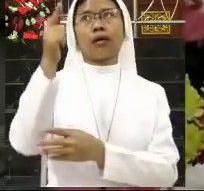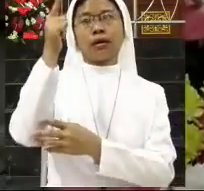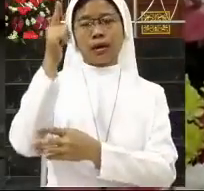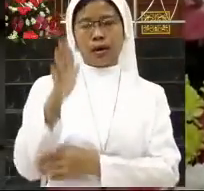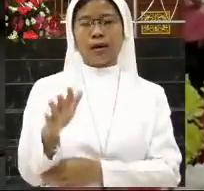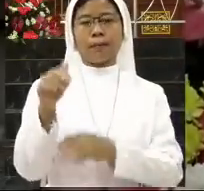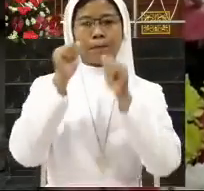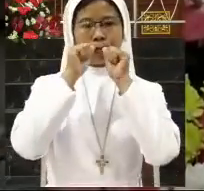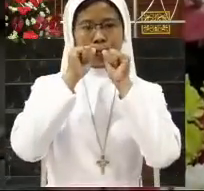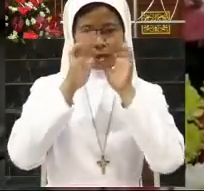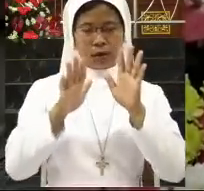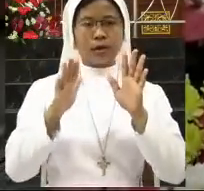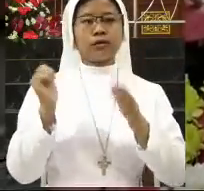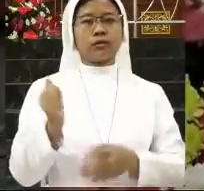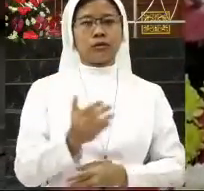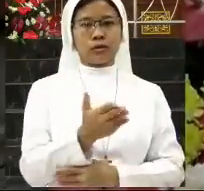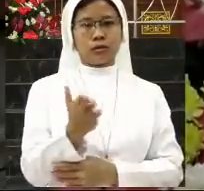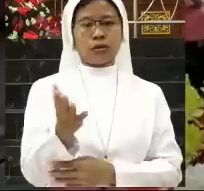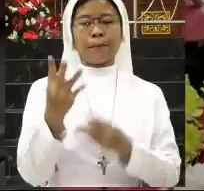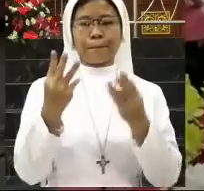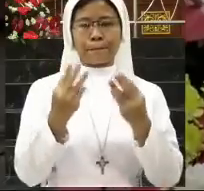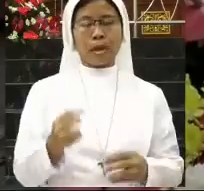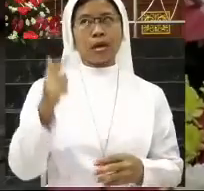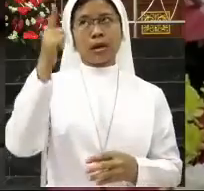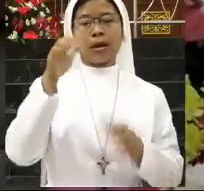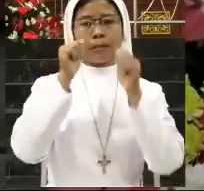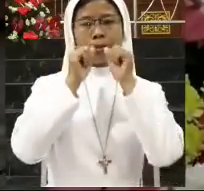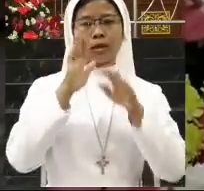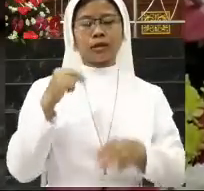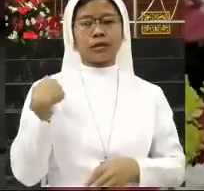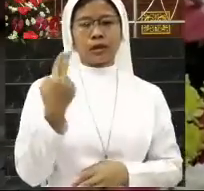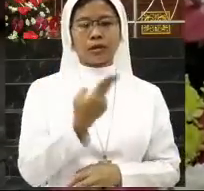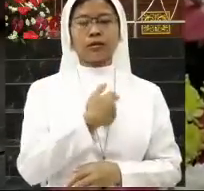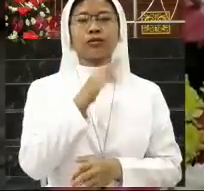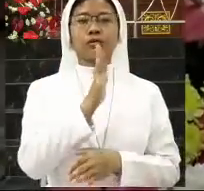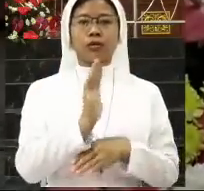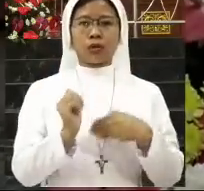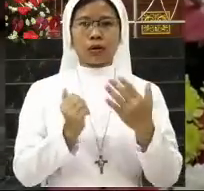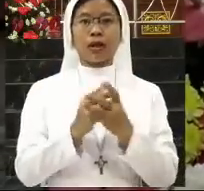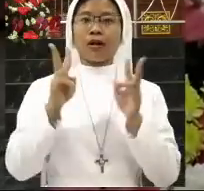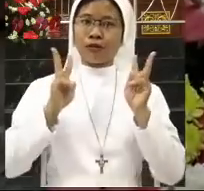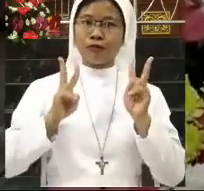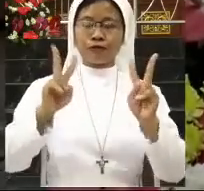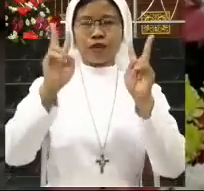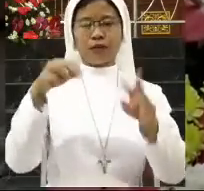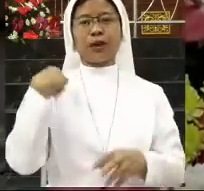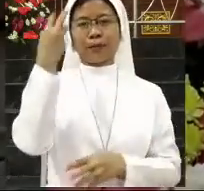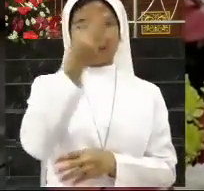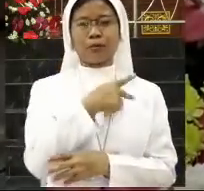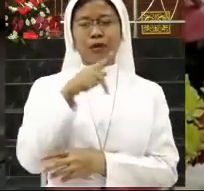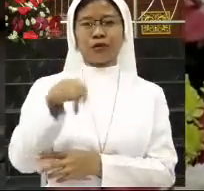ang magbalos. May God bless us all. Viva la Virgen!